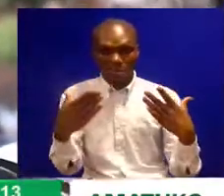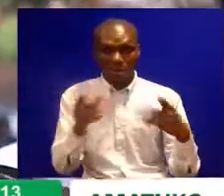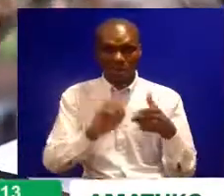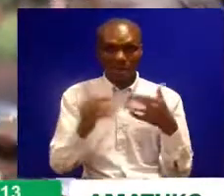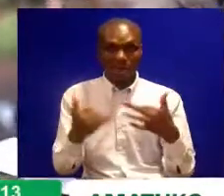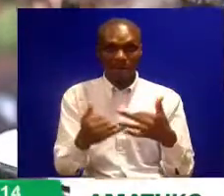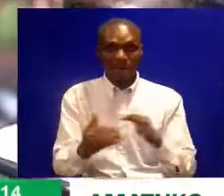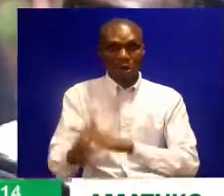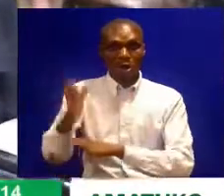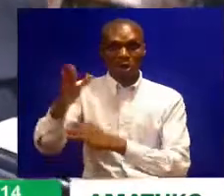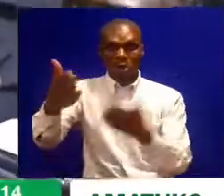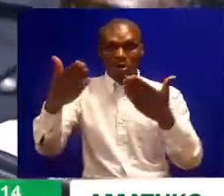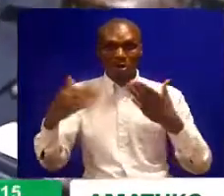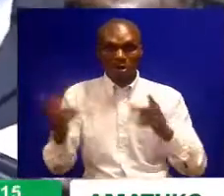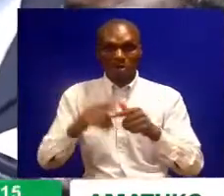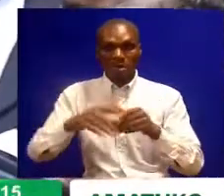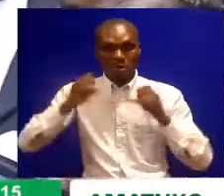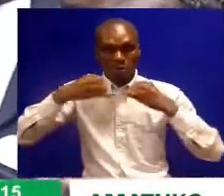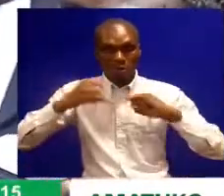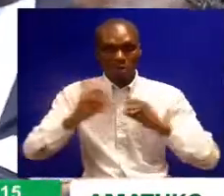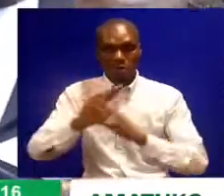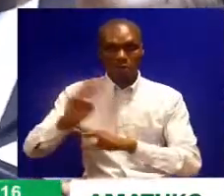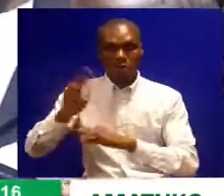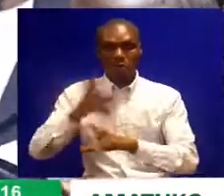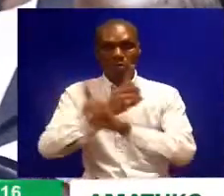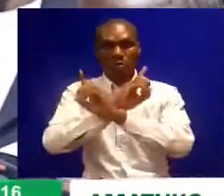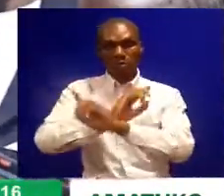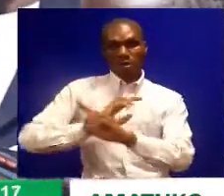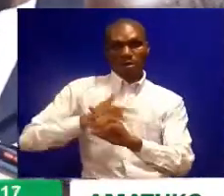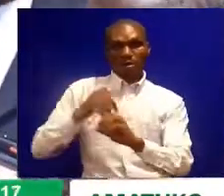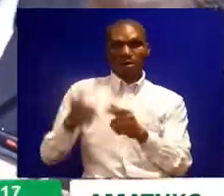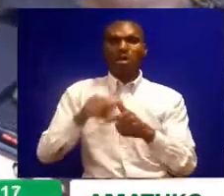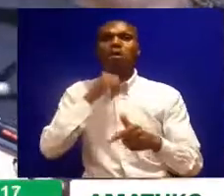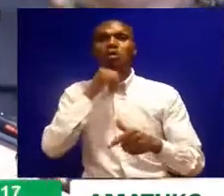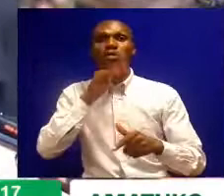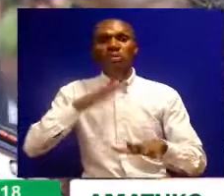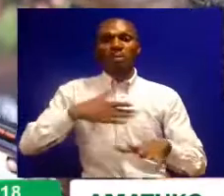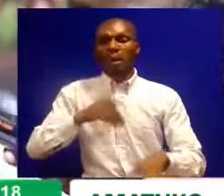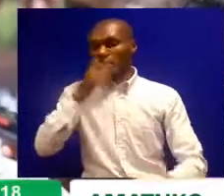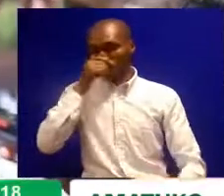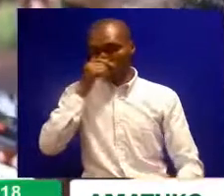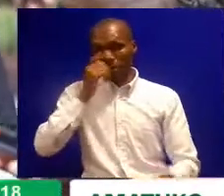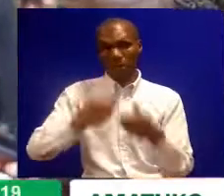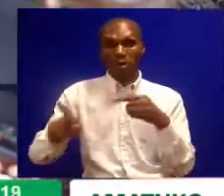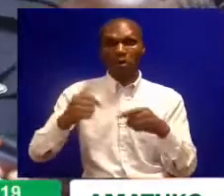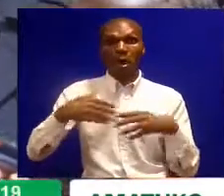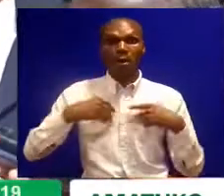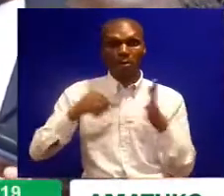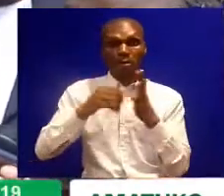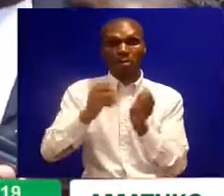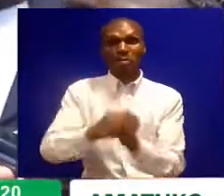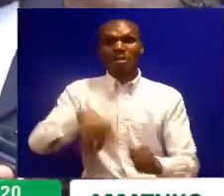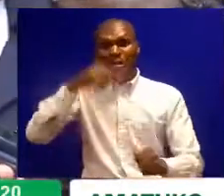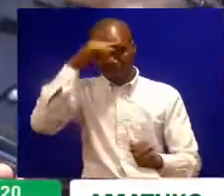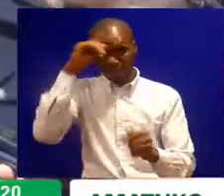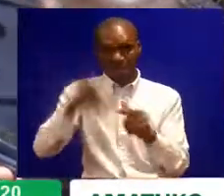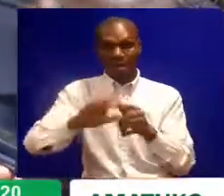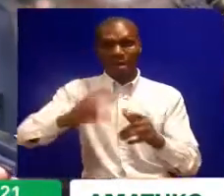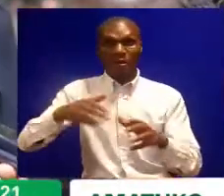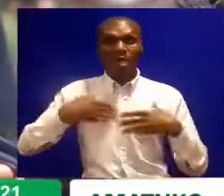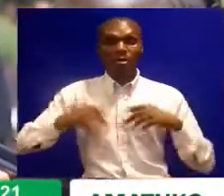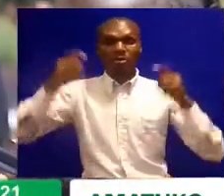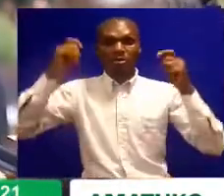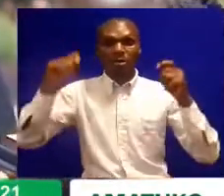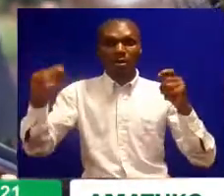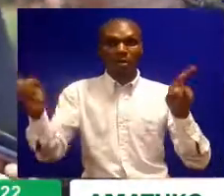yetu na nyasaye, nere yetoko temena. Intu kutumeka kuegrera. So, tali uwanja guito. Serekari yato suguma. Ikone county ya gomire, tali intu. Intu